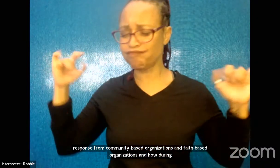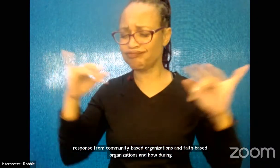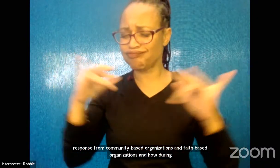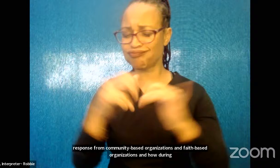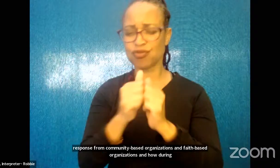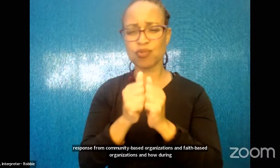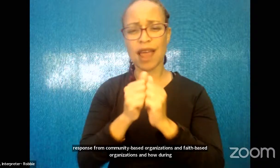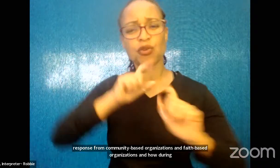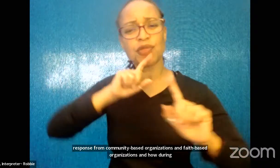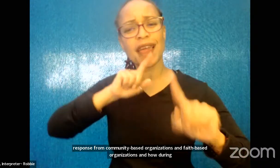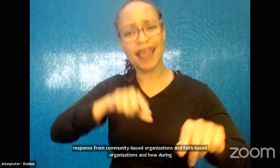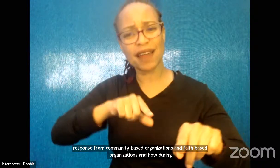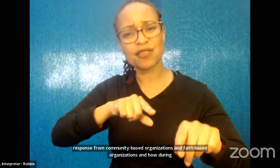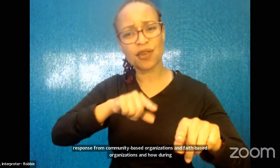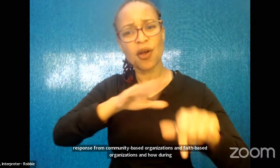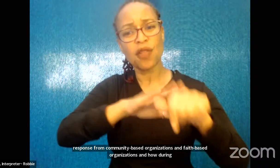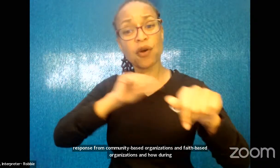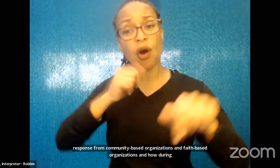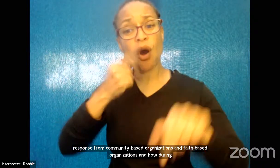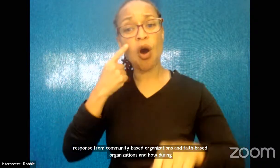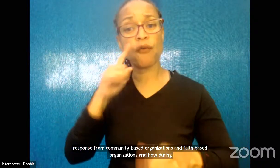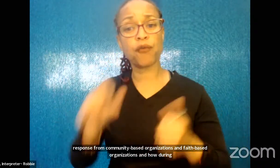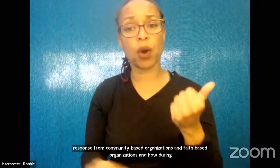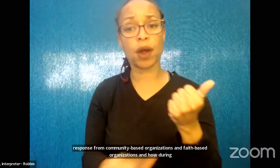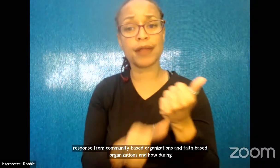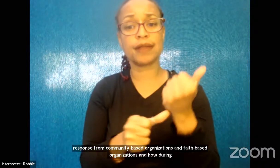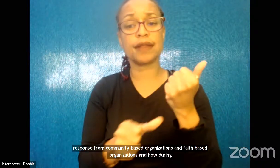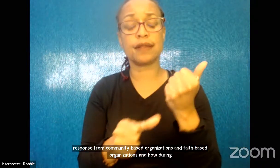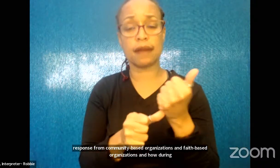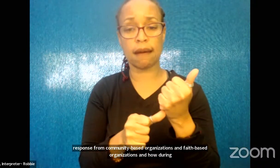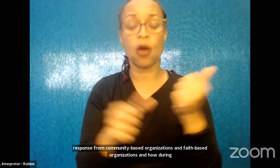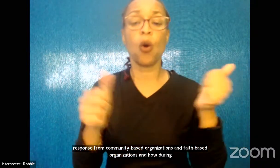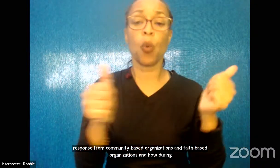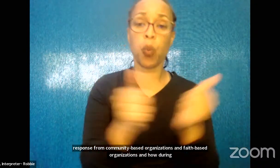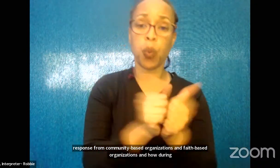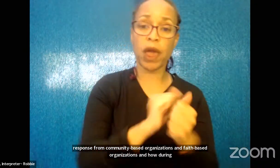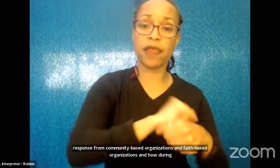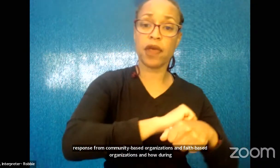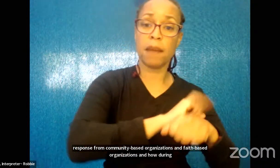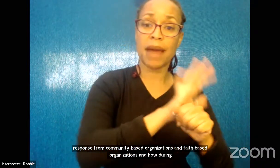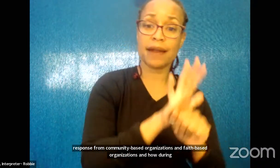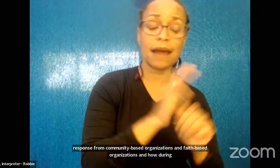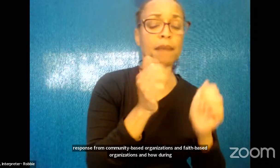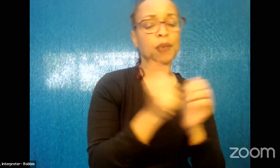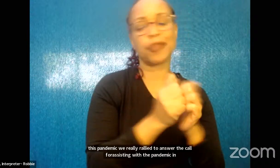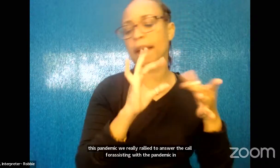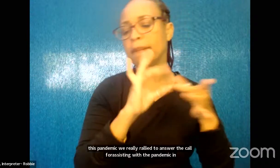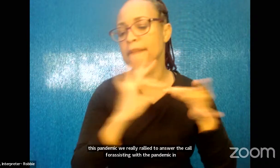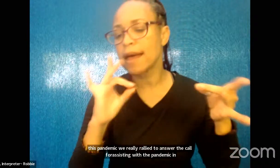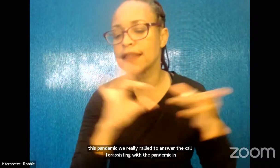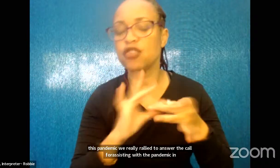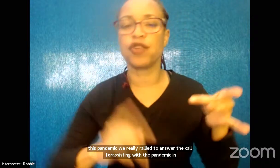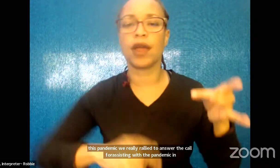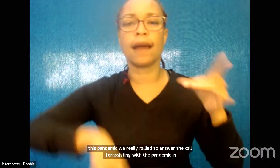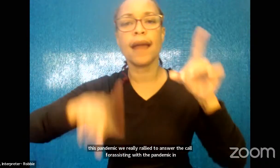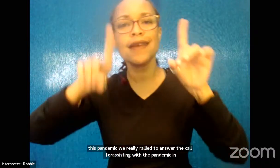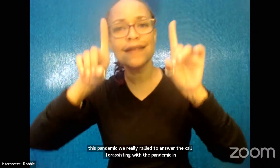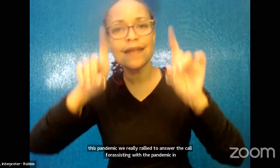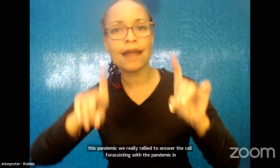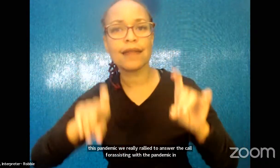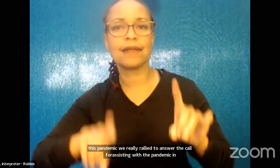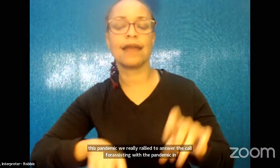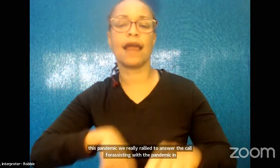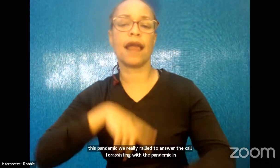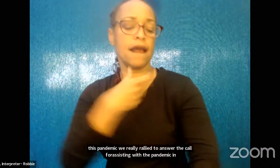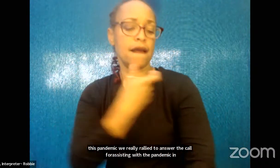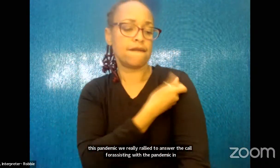the call for assisting with the pandemic in terms of messaging and testing and vaccinations,